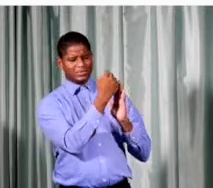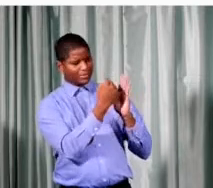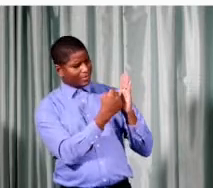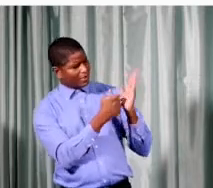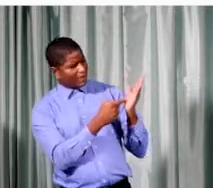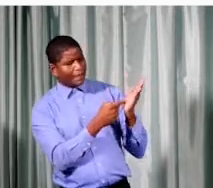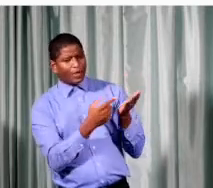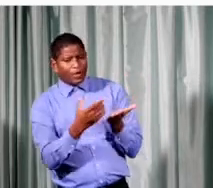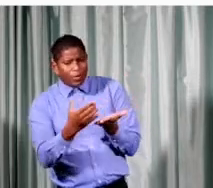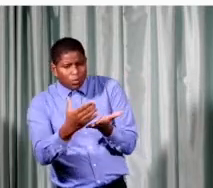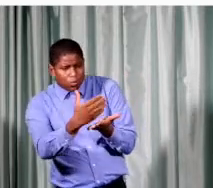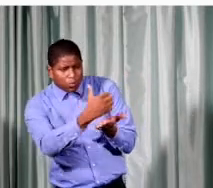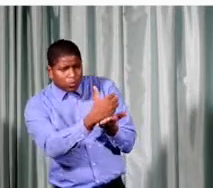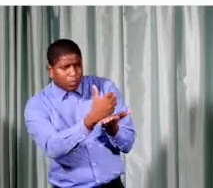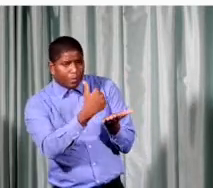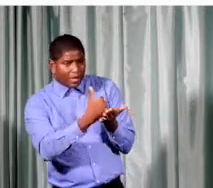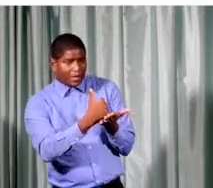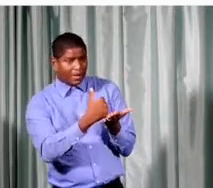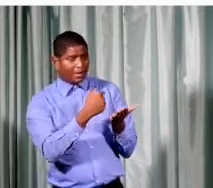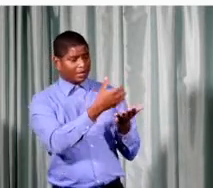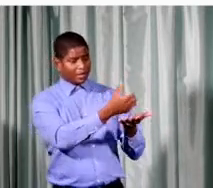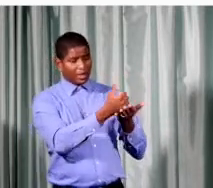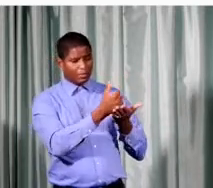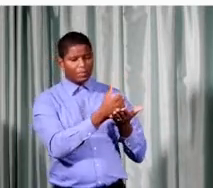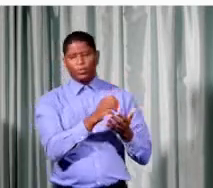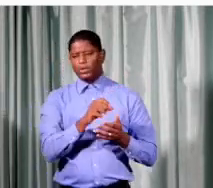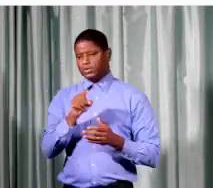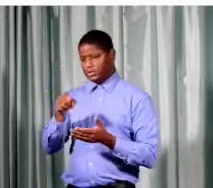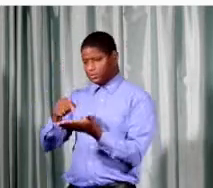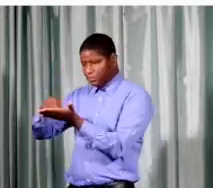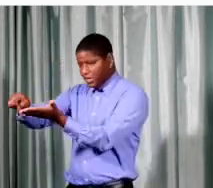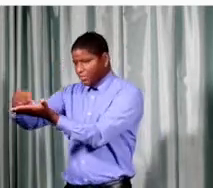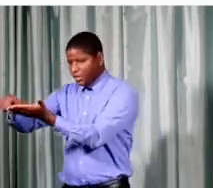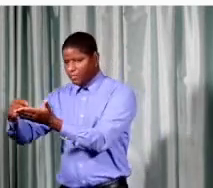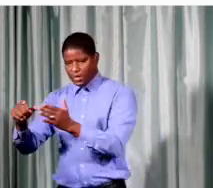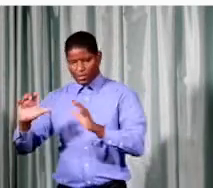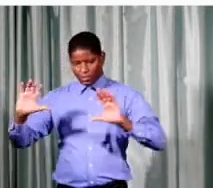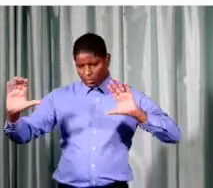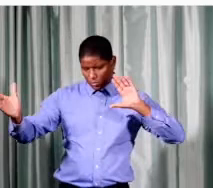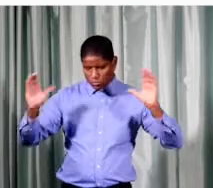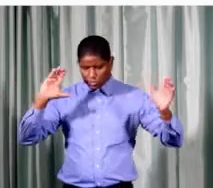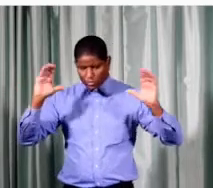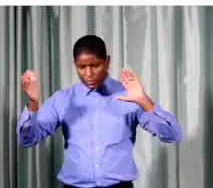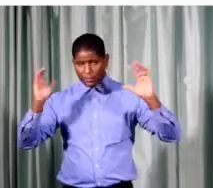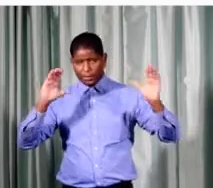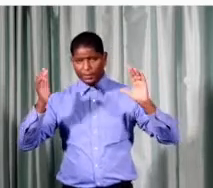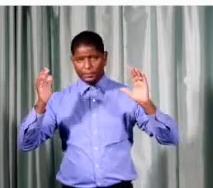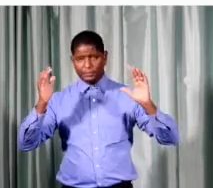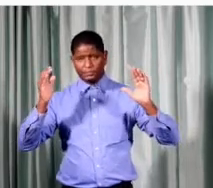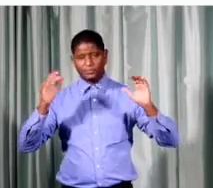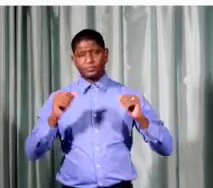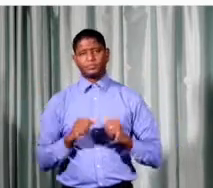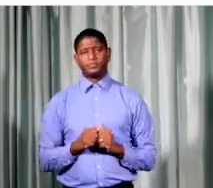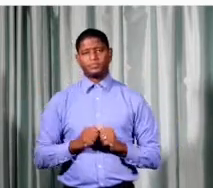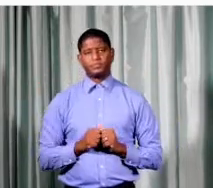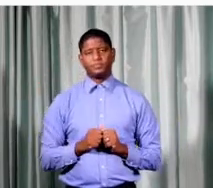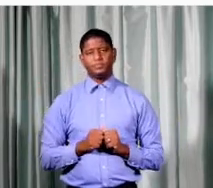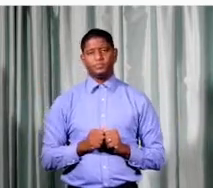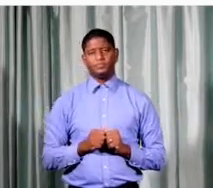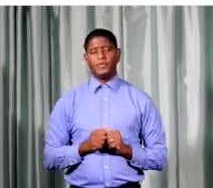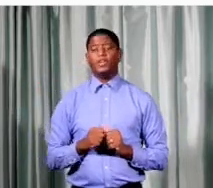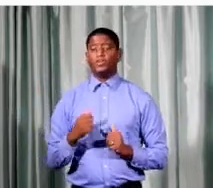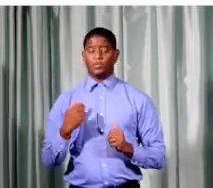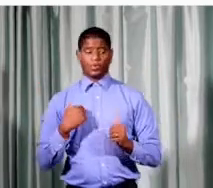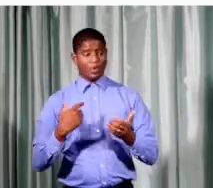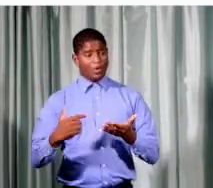for information's sake. Because just having revenue minus a whole heap of expenses and income not giving you much information. So